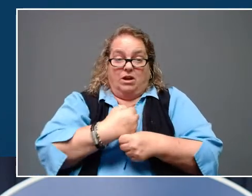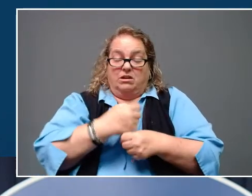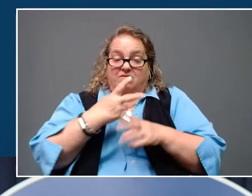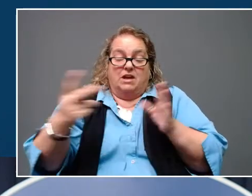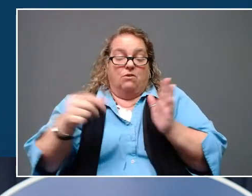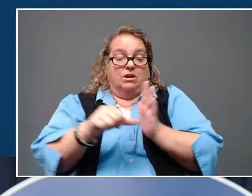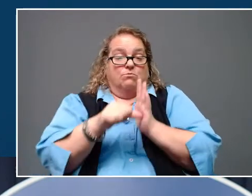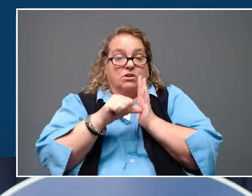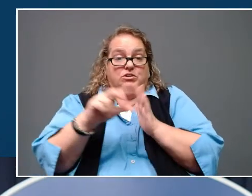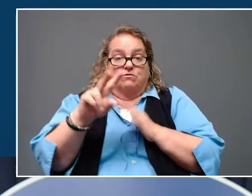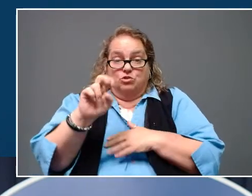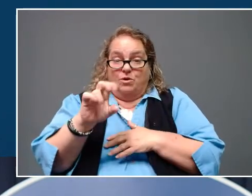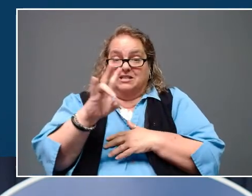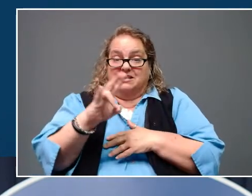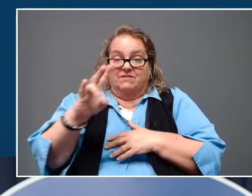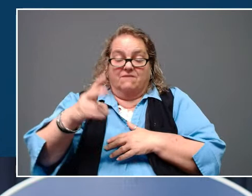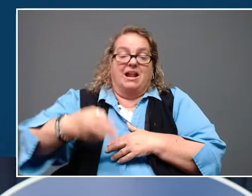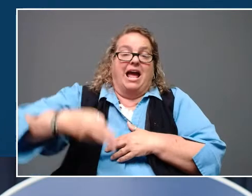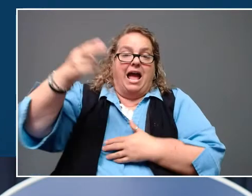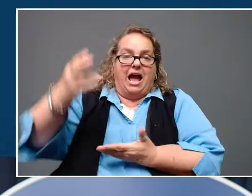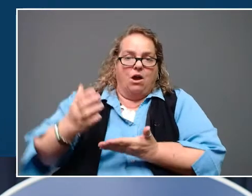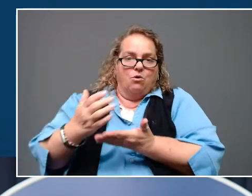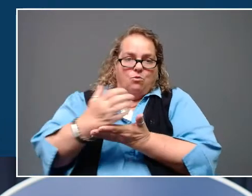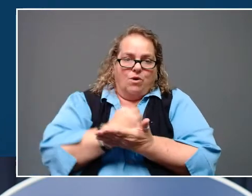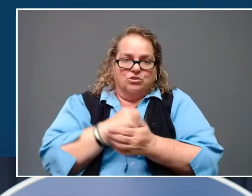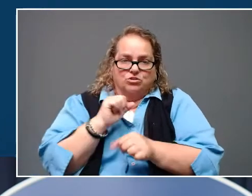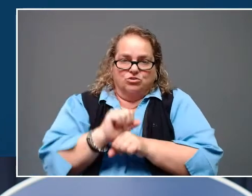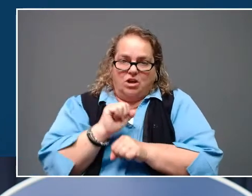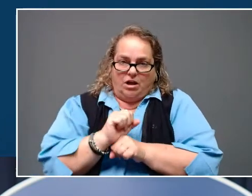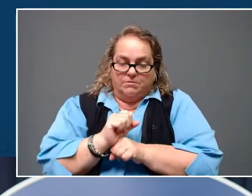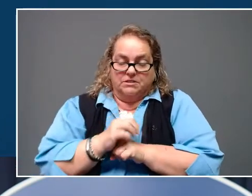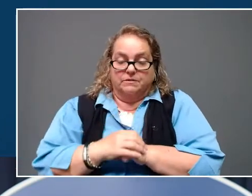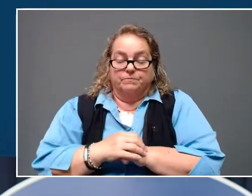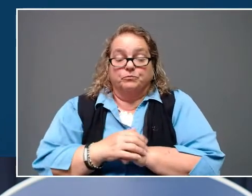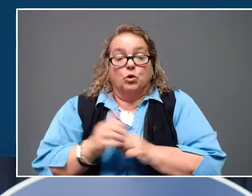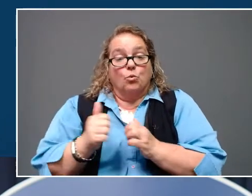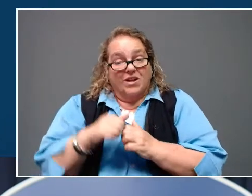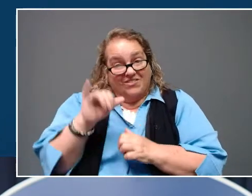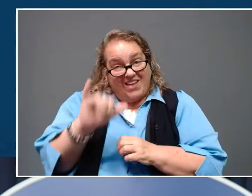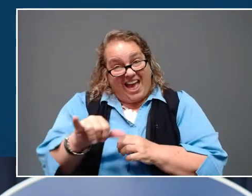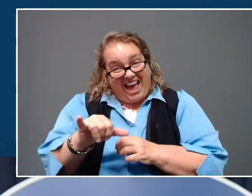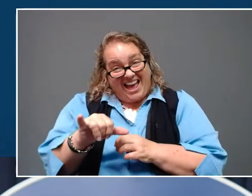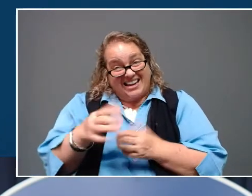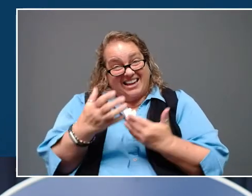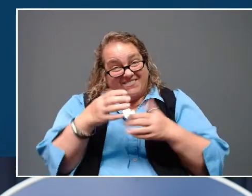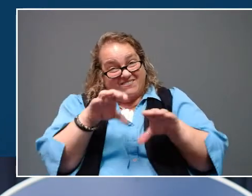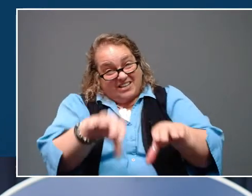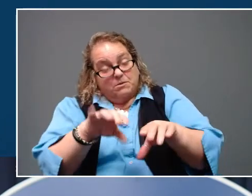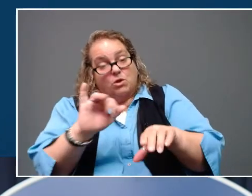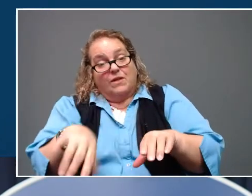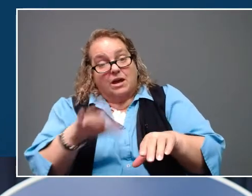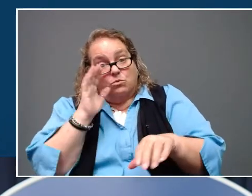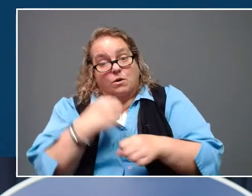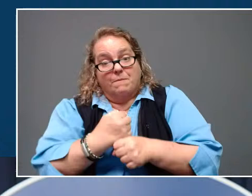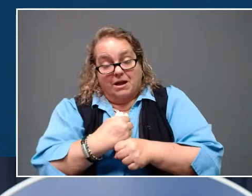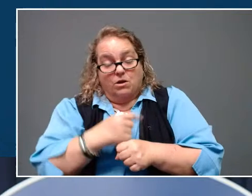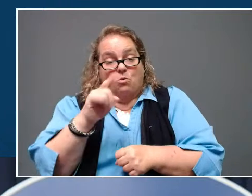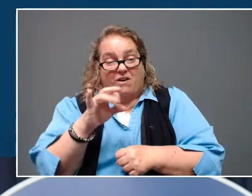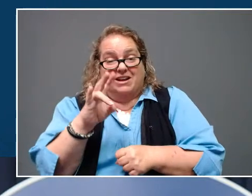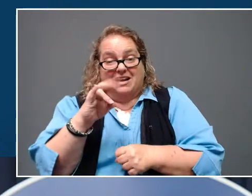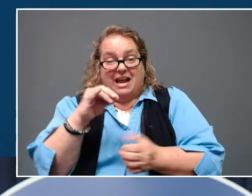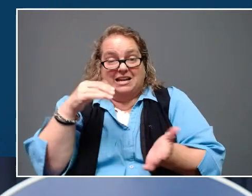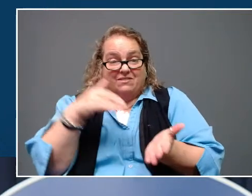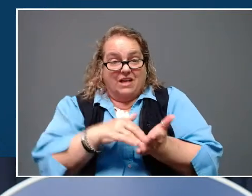high-wage jobs in that community. With this investment, the existing 190,000 square foot Winchester facility will grow